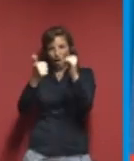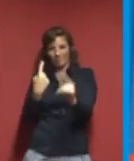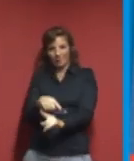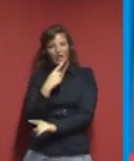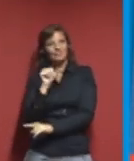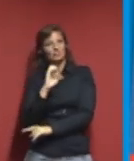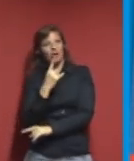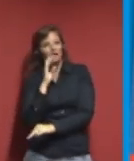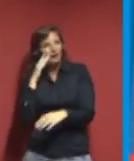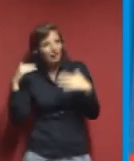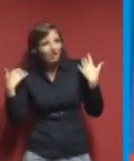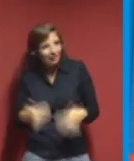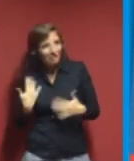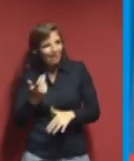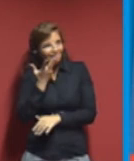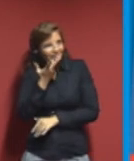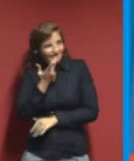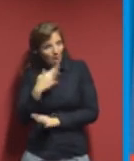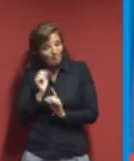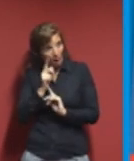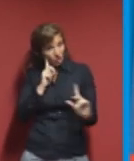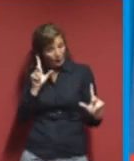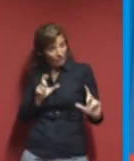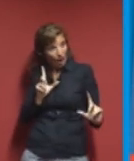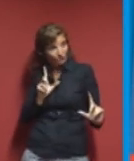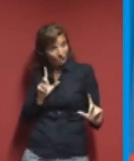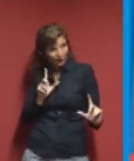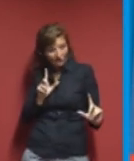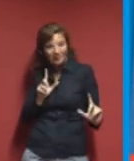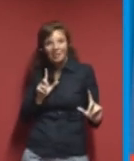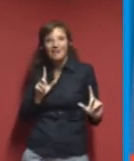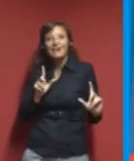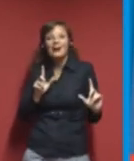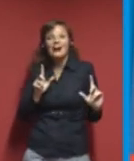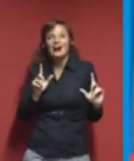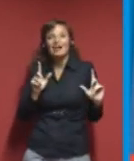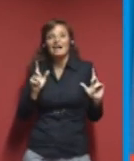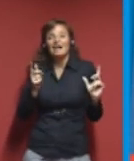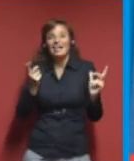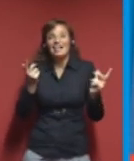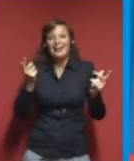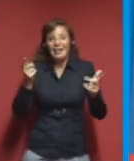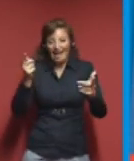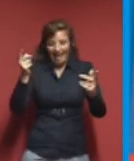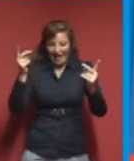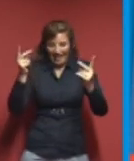I take your picture so I can show people who you are? And he said, yes, but let me put on my costume